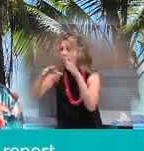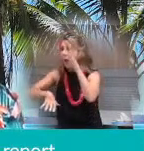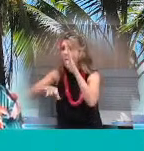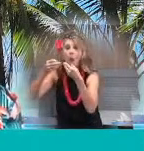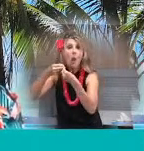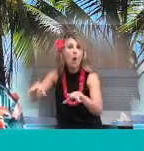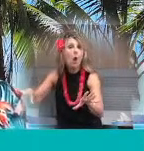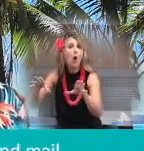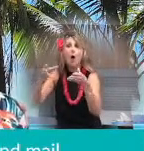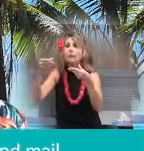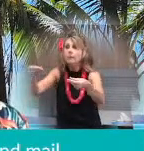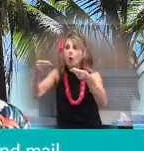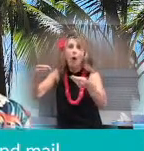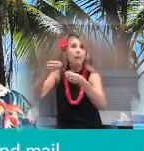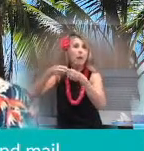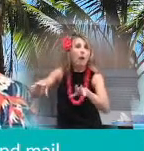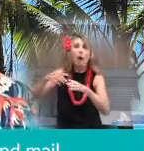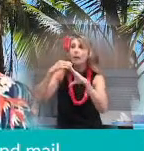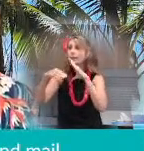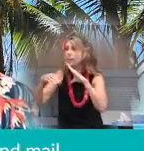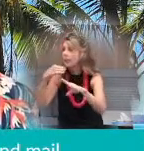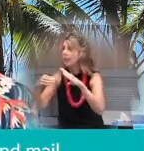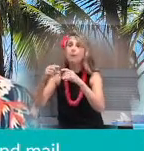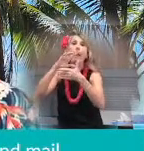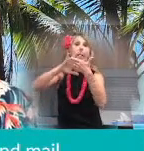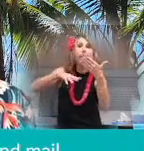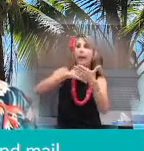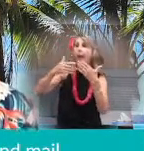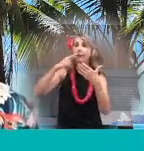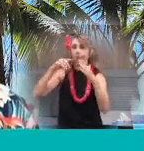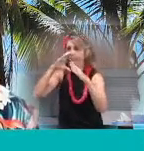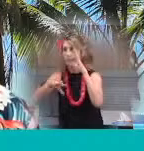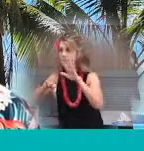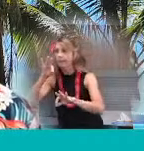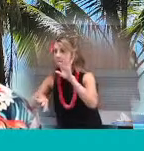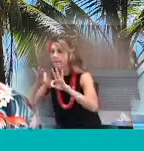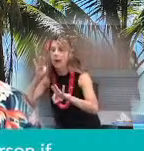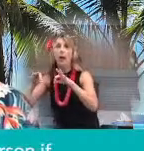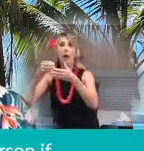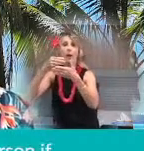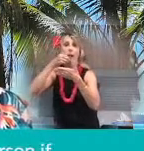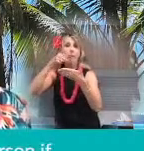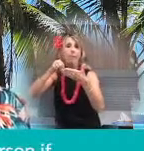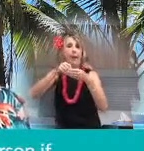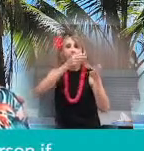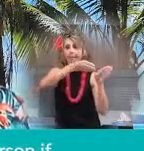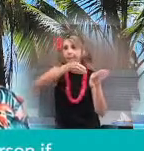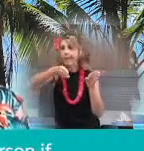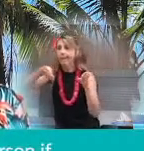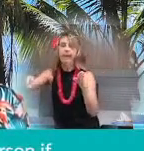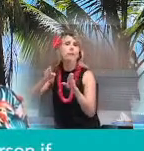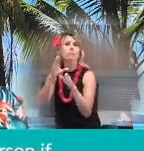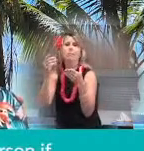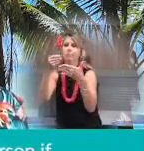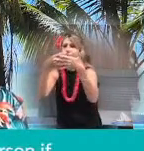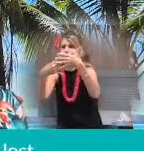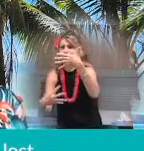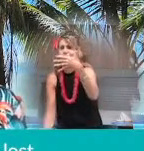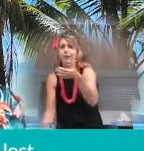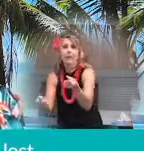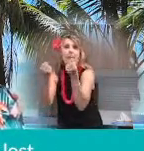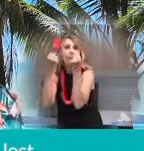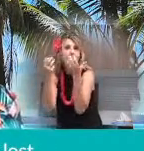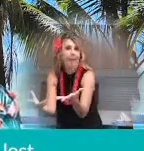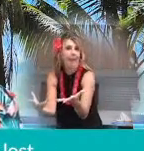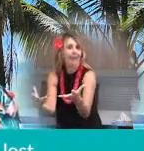checker, report chaser, email finder, calendar tracker, and mail sorter. Nancy has been our go-to person. If